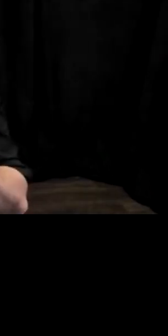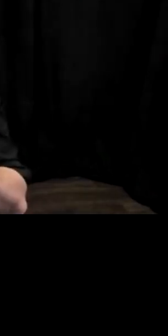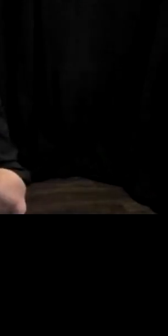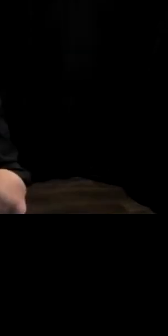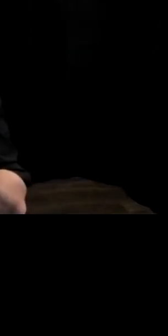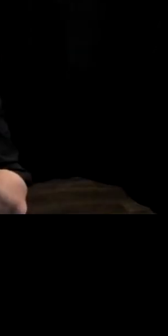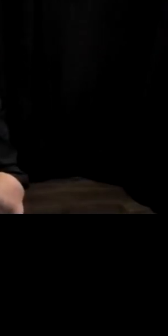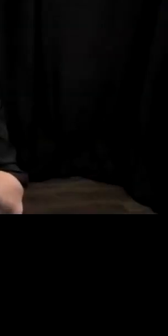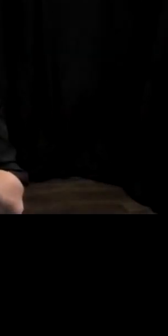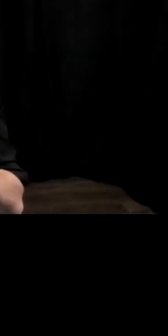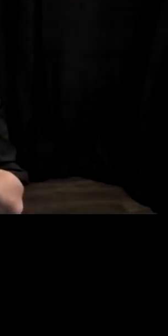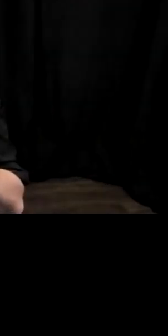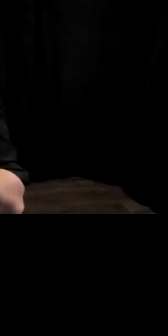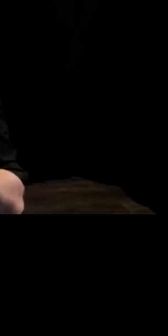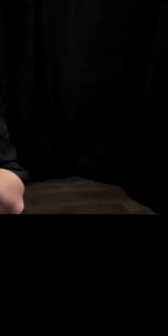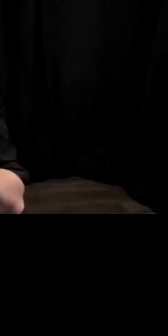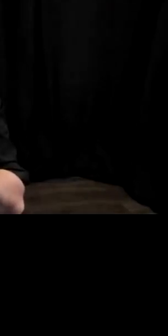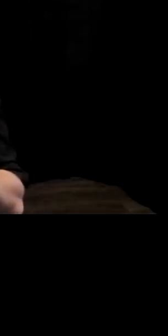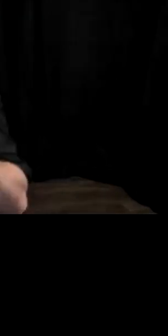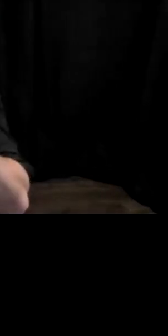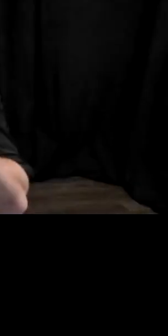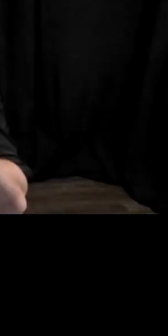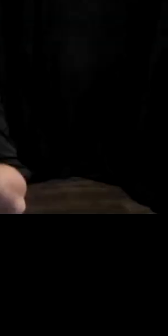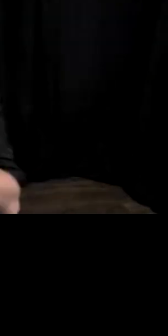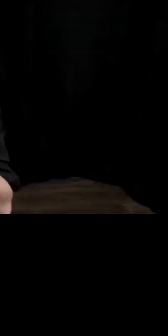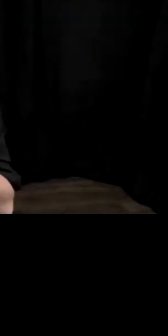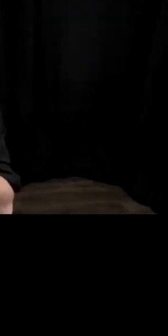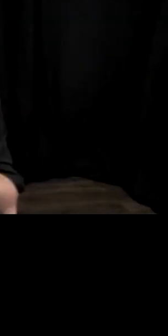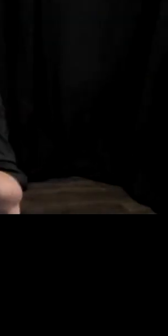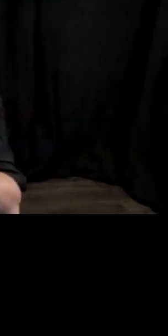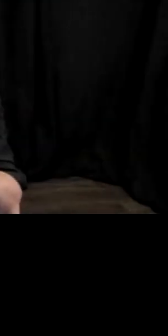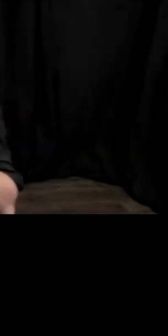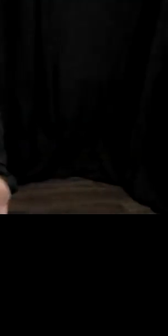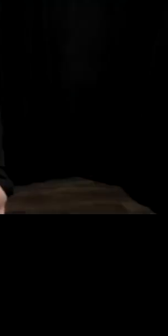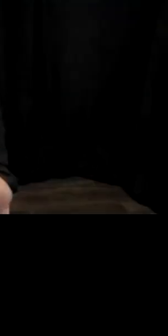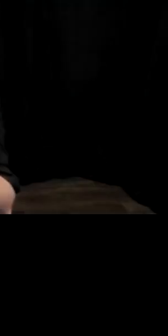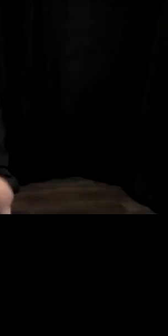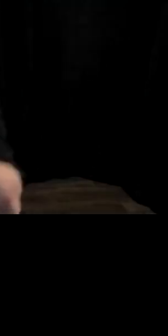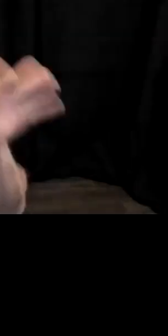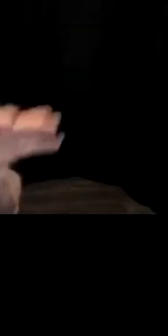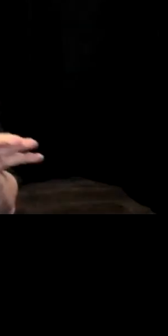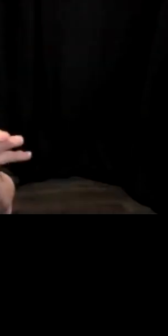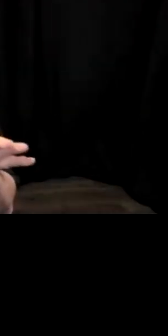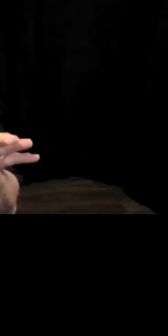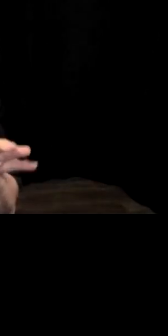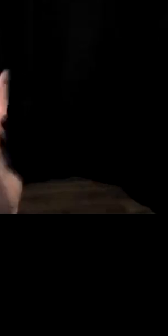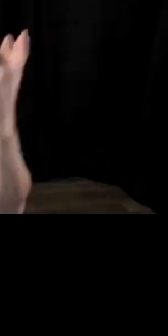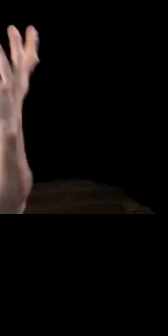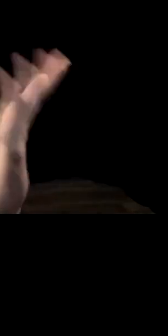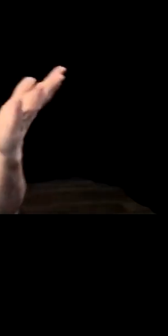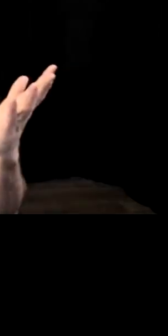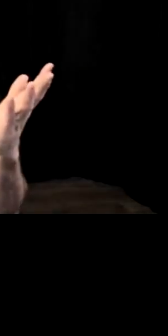from the Alzheimer's Association's Facts and Figures document released yesterday, we know that the needs